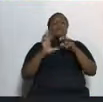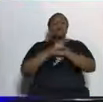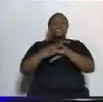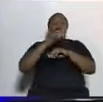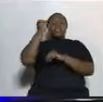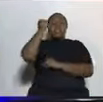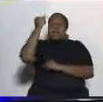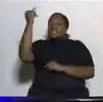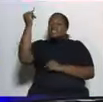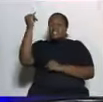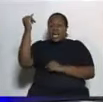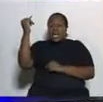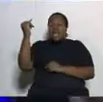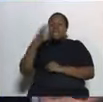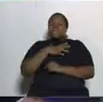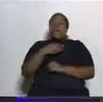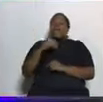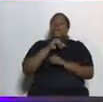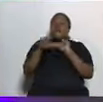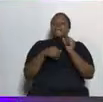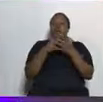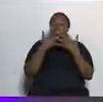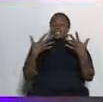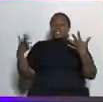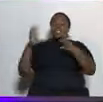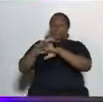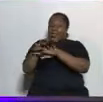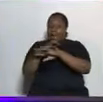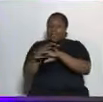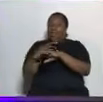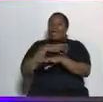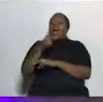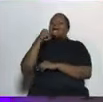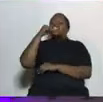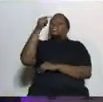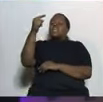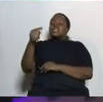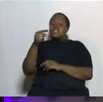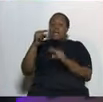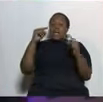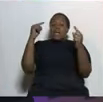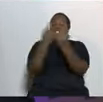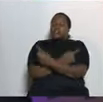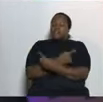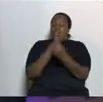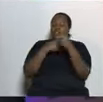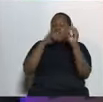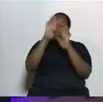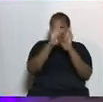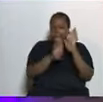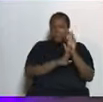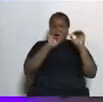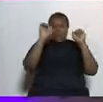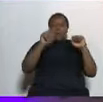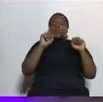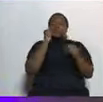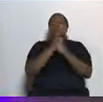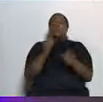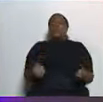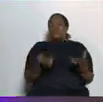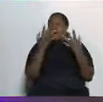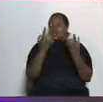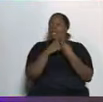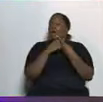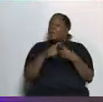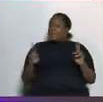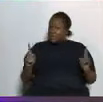idea of utopia or peace on earth. And they claim, contrary to the Bible, that they can work miracles. But look, here